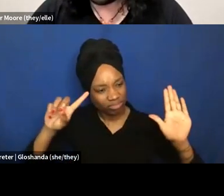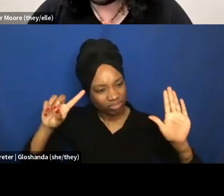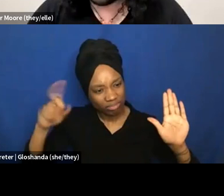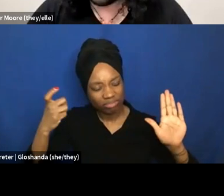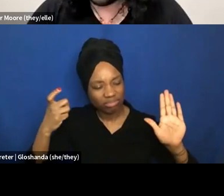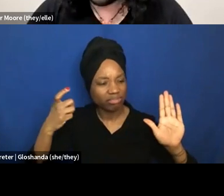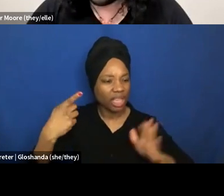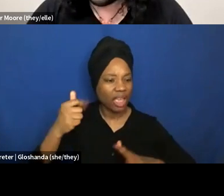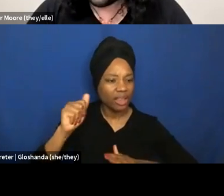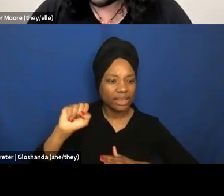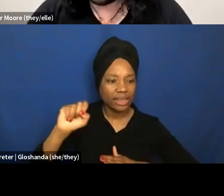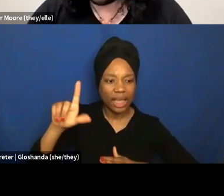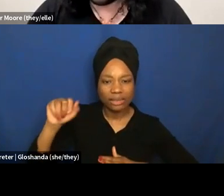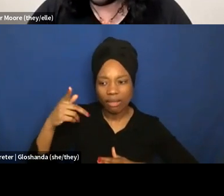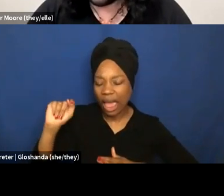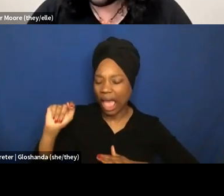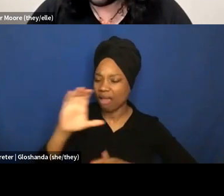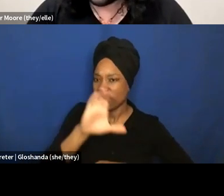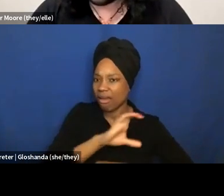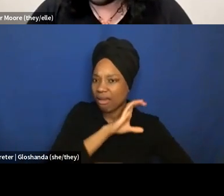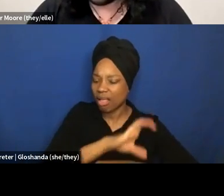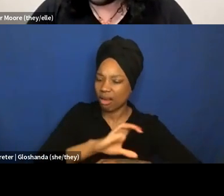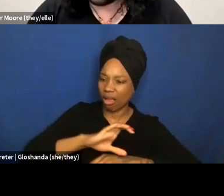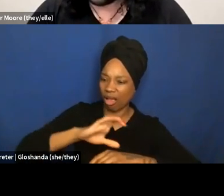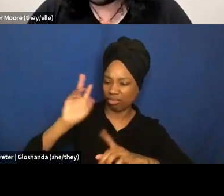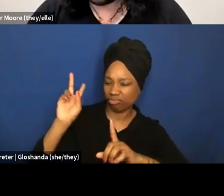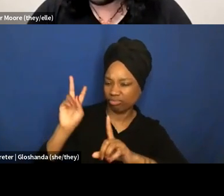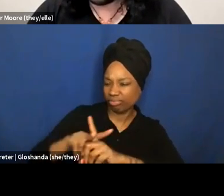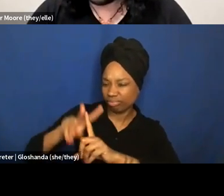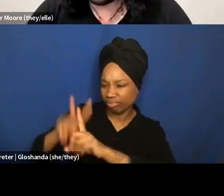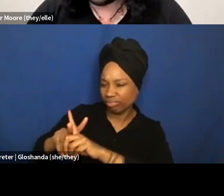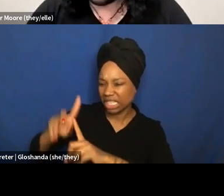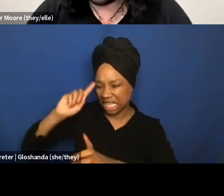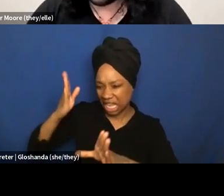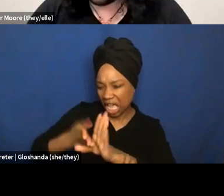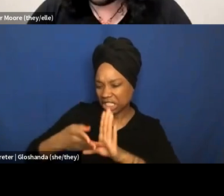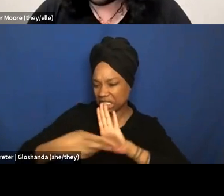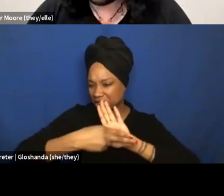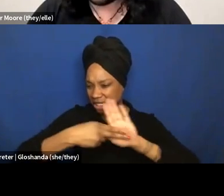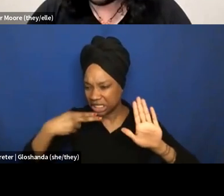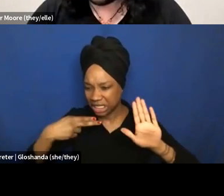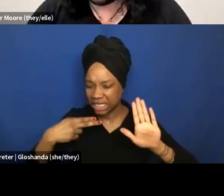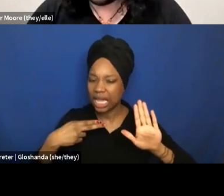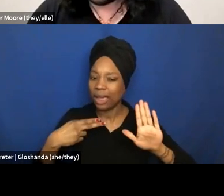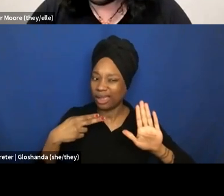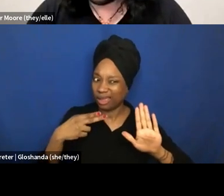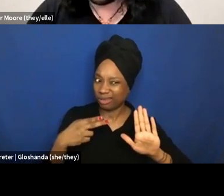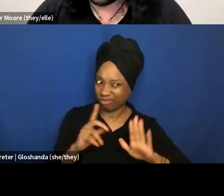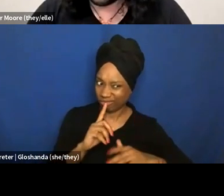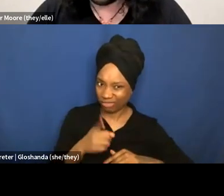clinicalizing, of psychiatrizing. And just to pause and to ground in,